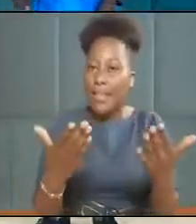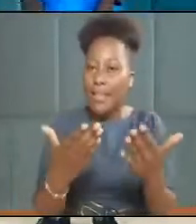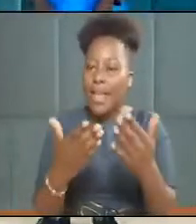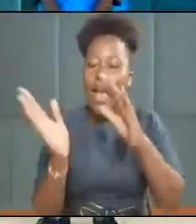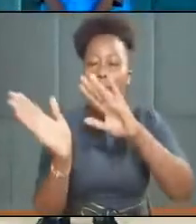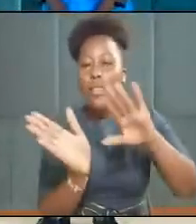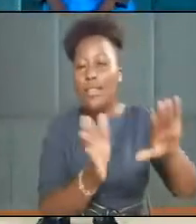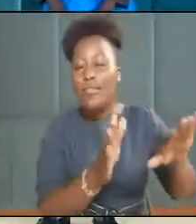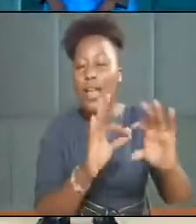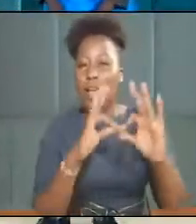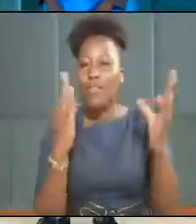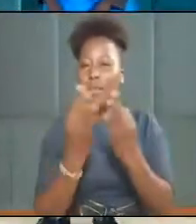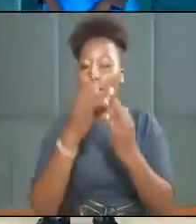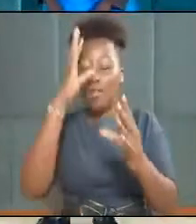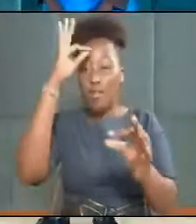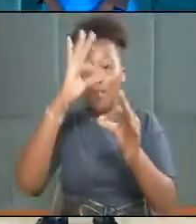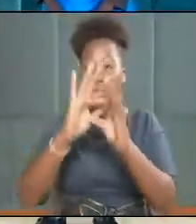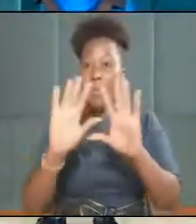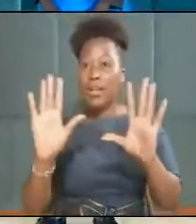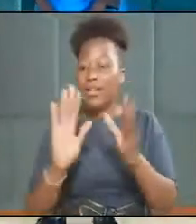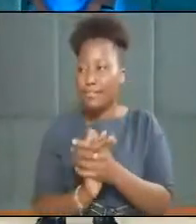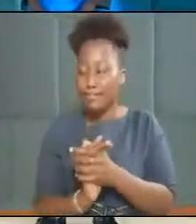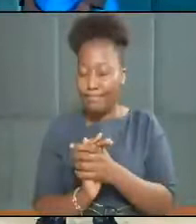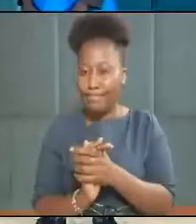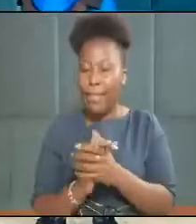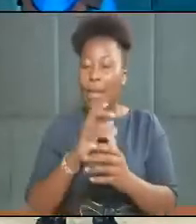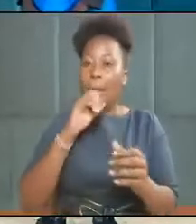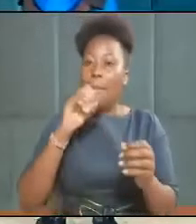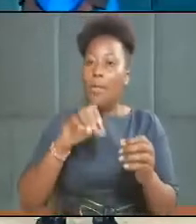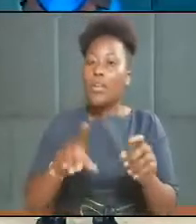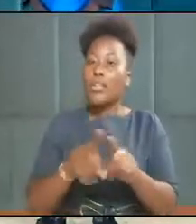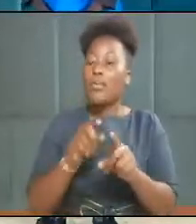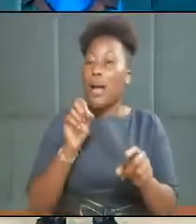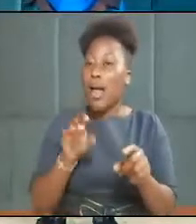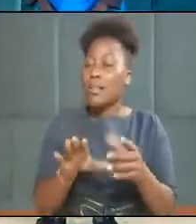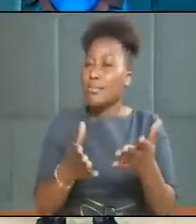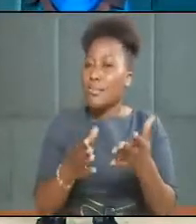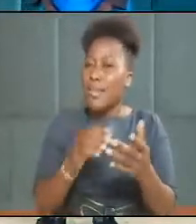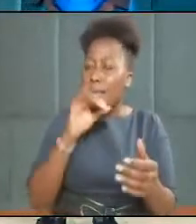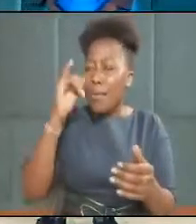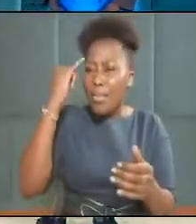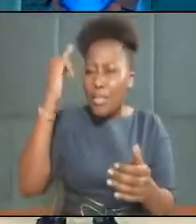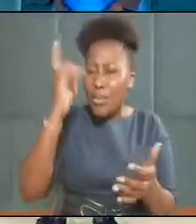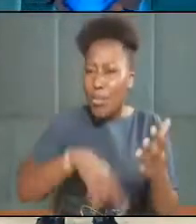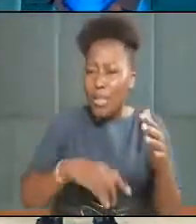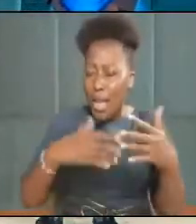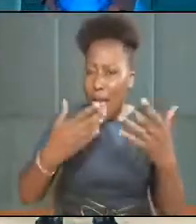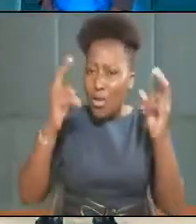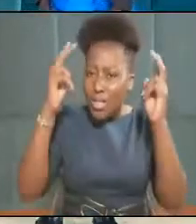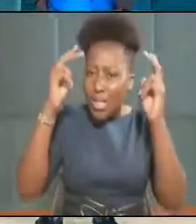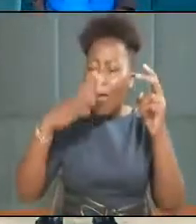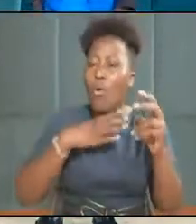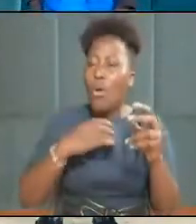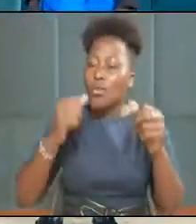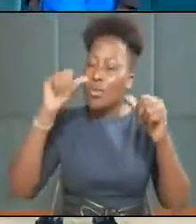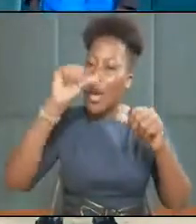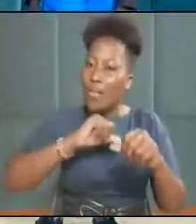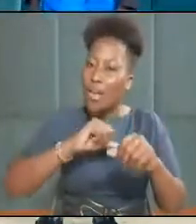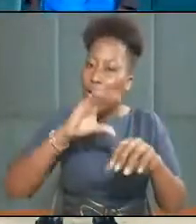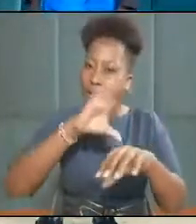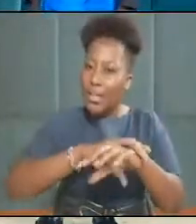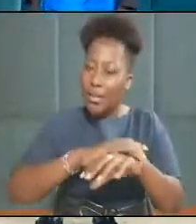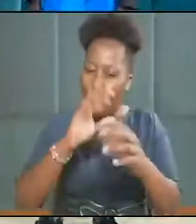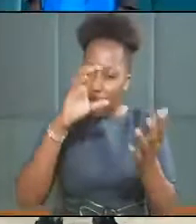and live as a family of faith. Boys and girls, we can just imagine how Satan wanted to take advantage of this